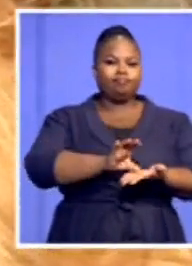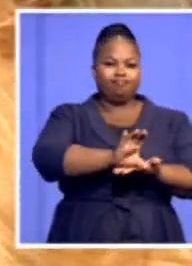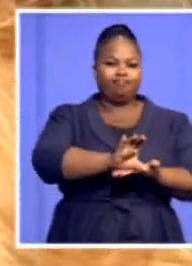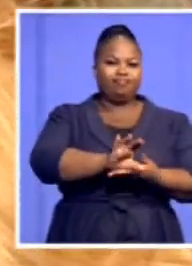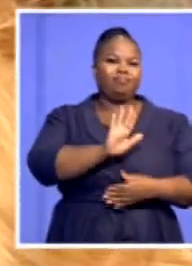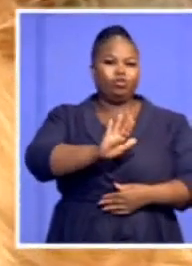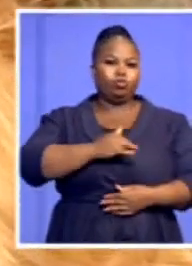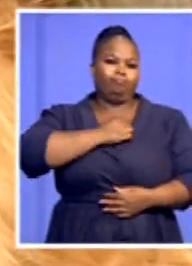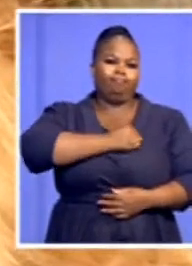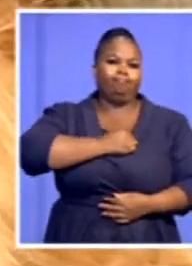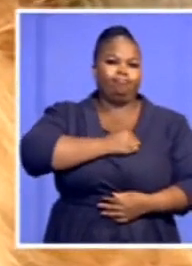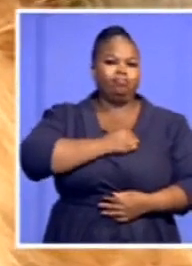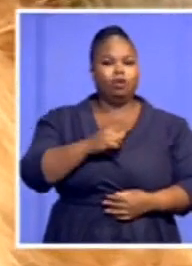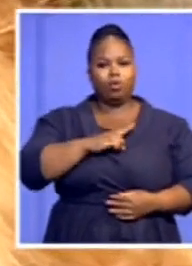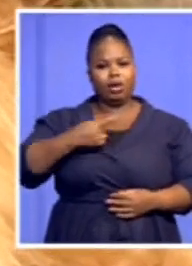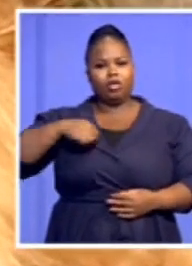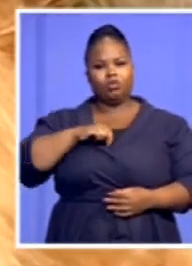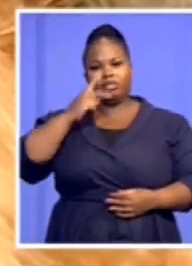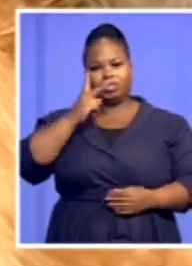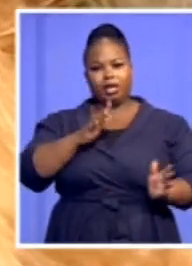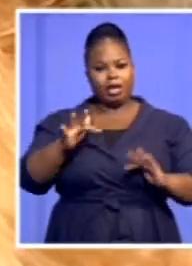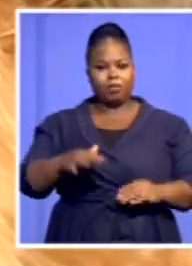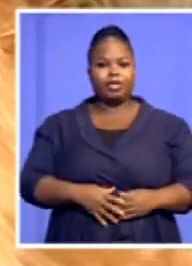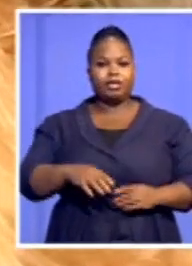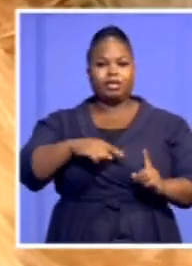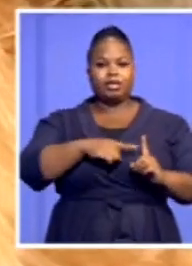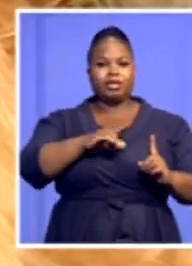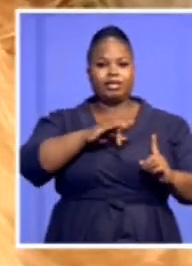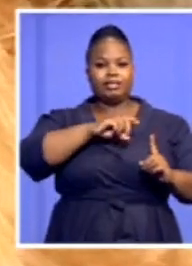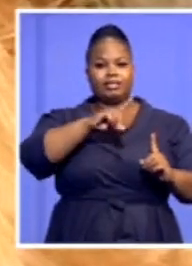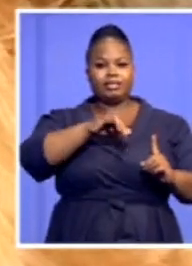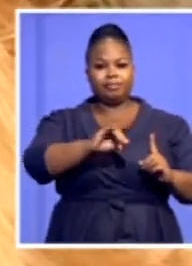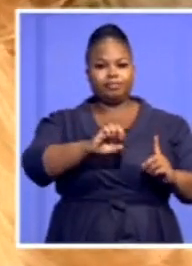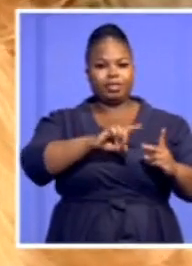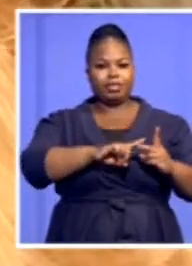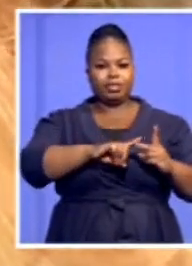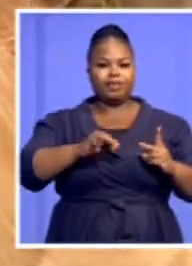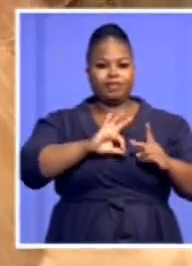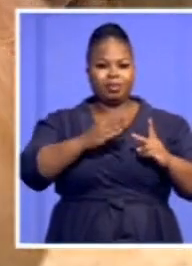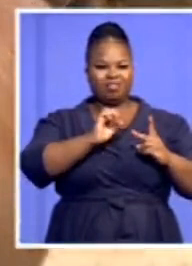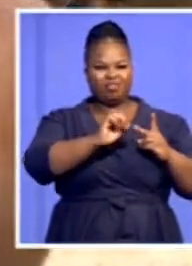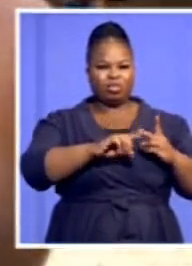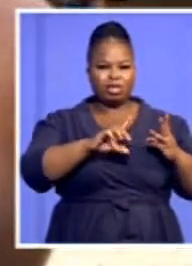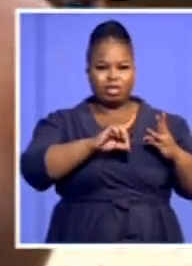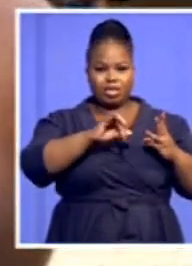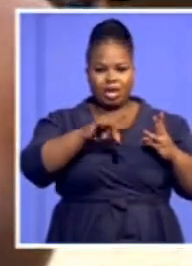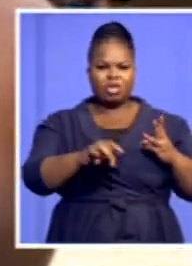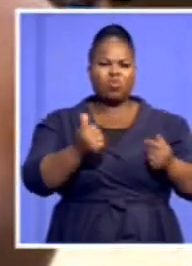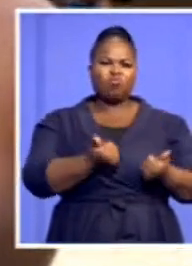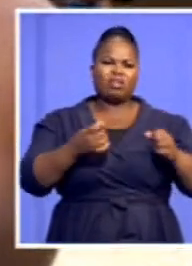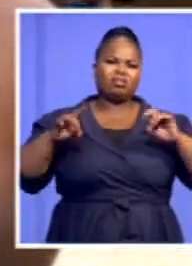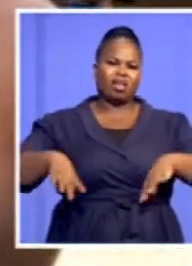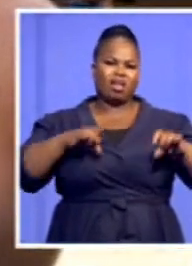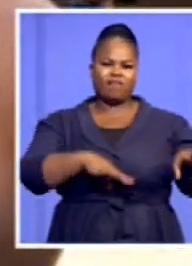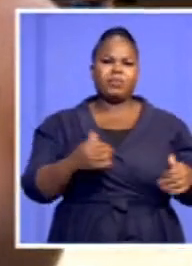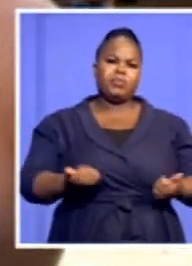is Lindsay and her family and Lindani, they've already paid. So compensation